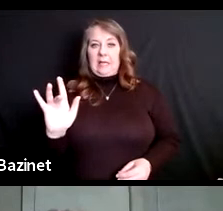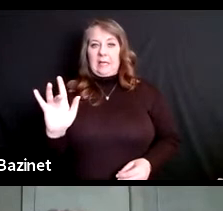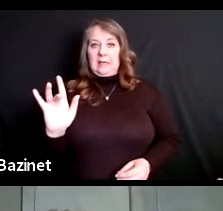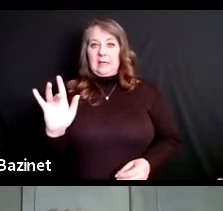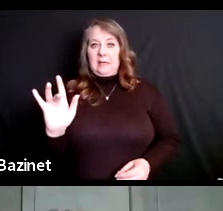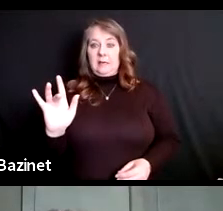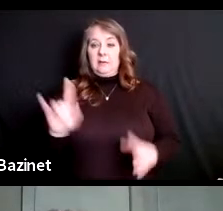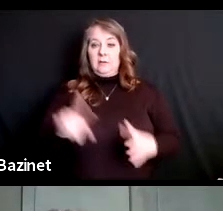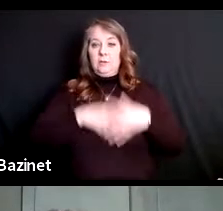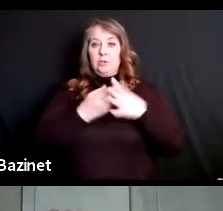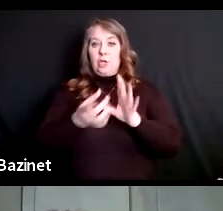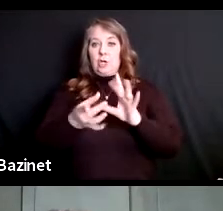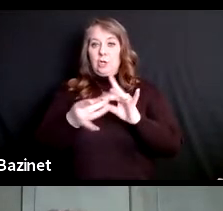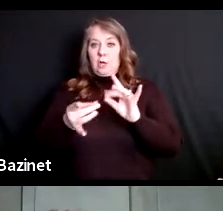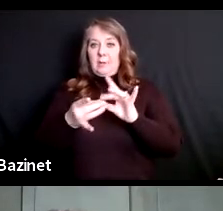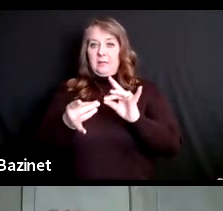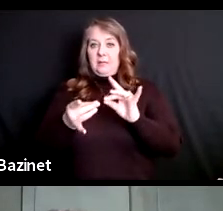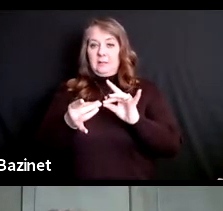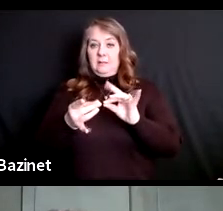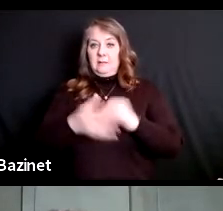you can begin your comment.